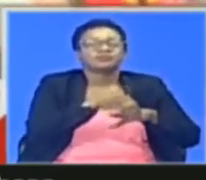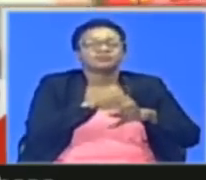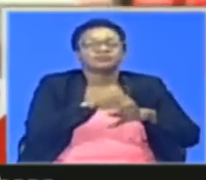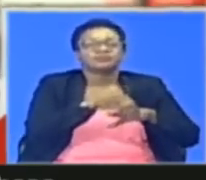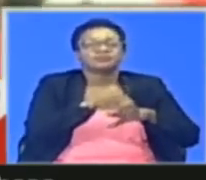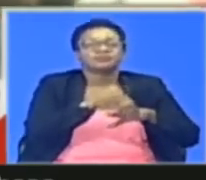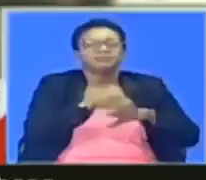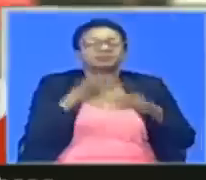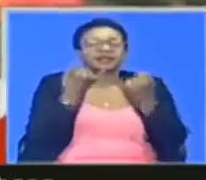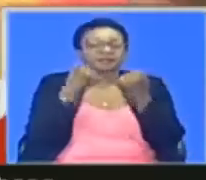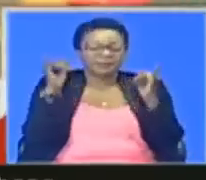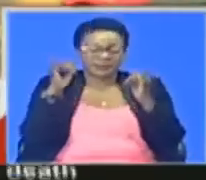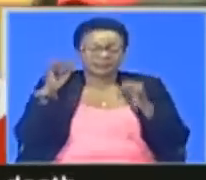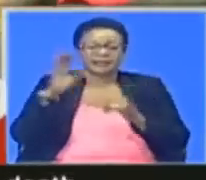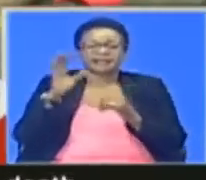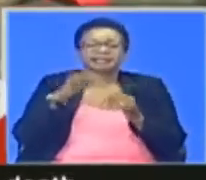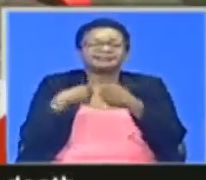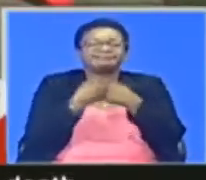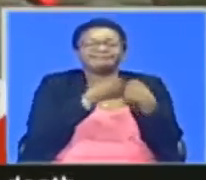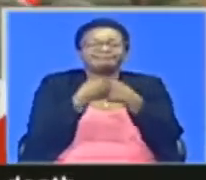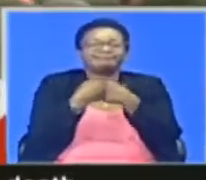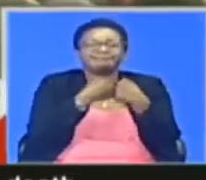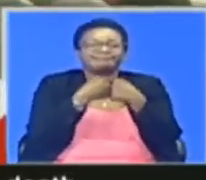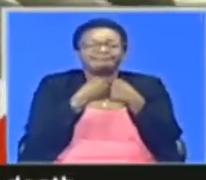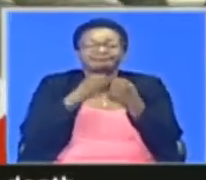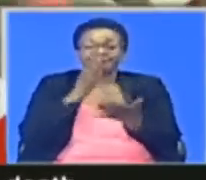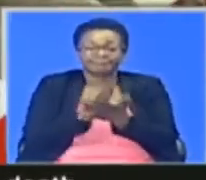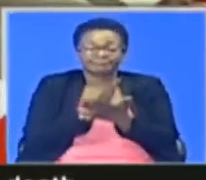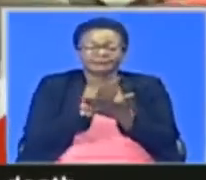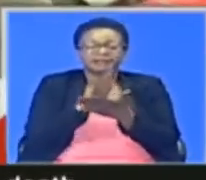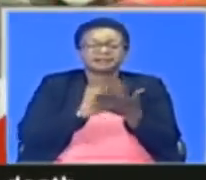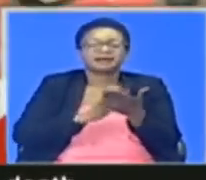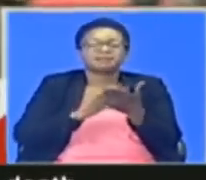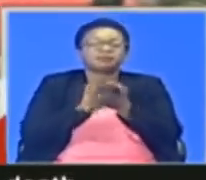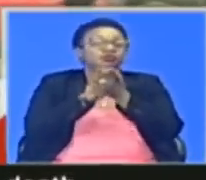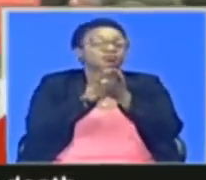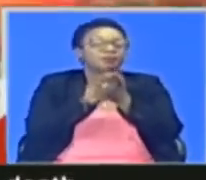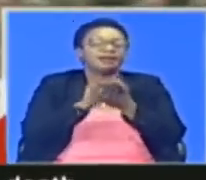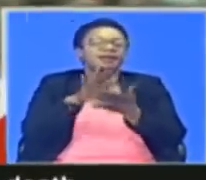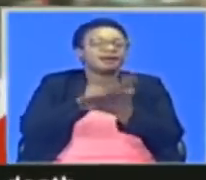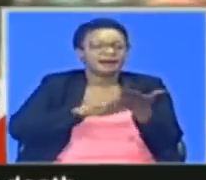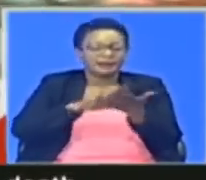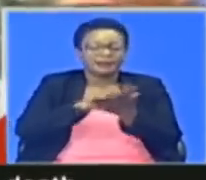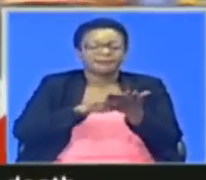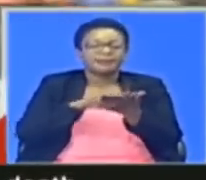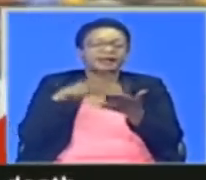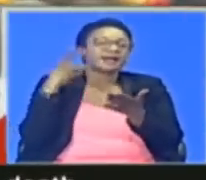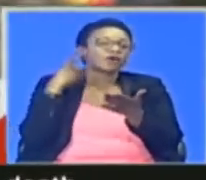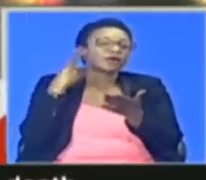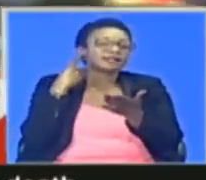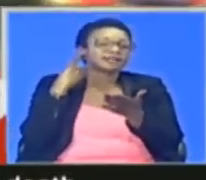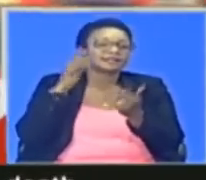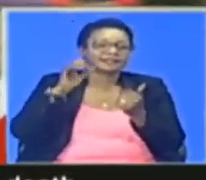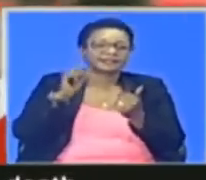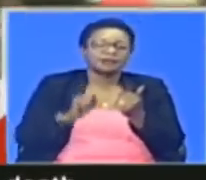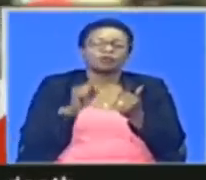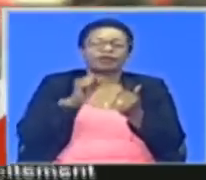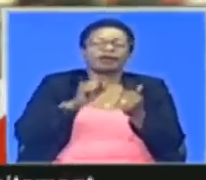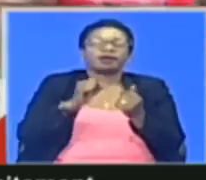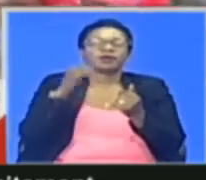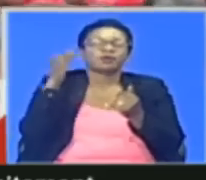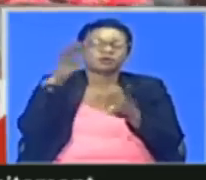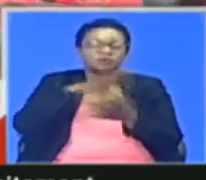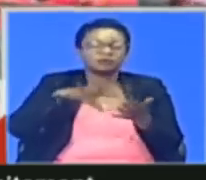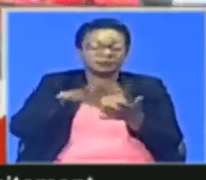The independent candidate challenge is real in some Jubilee strongholds. In Dagoretti South constituency, for example, the head of